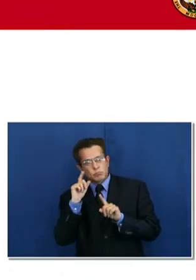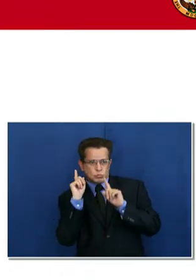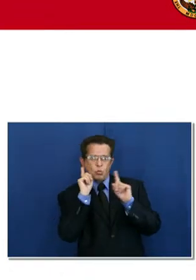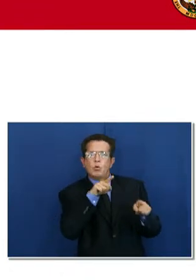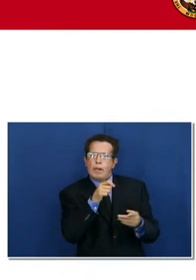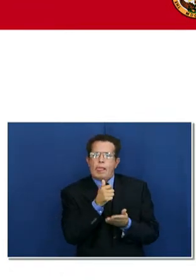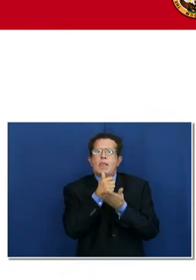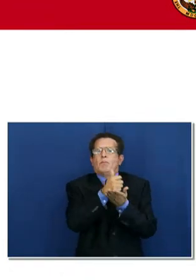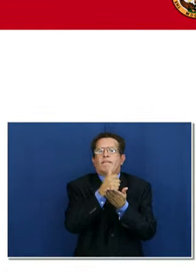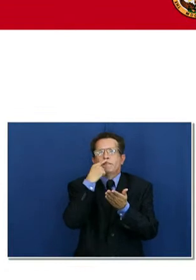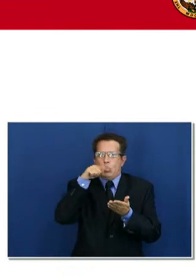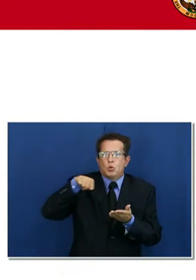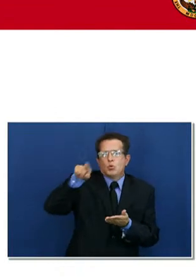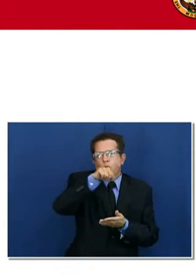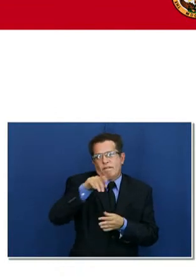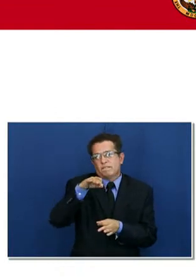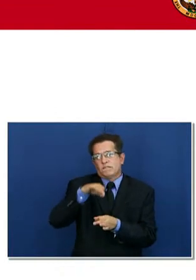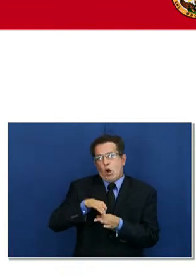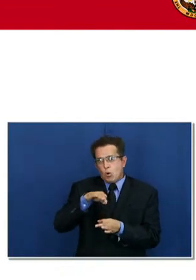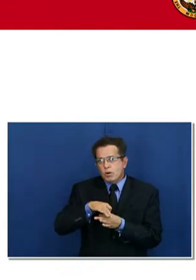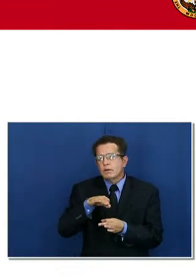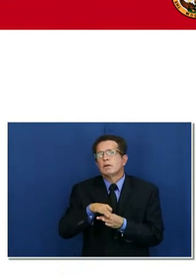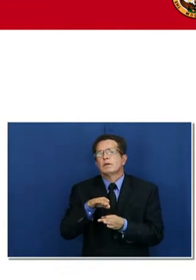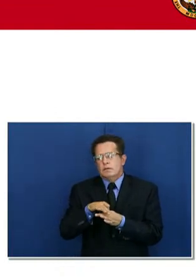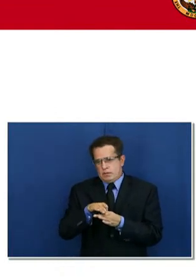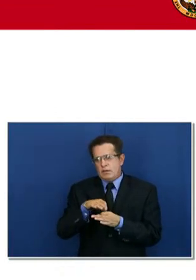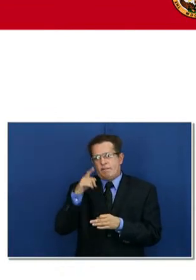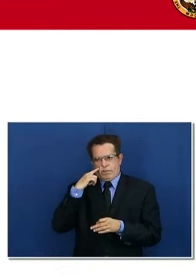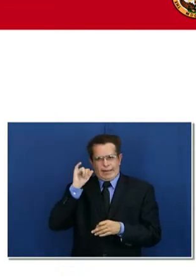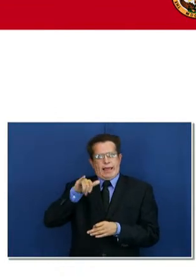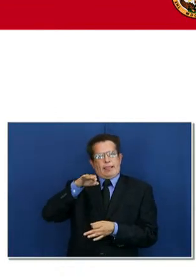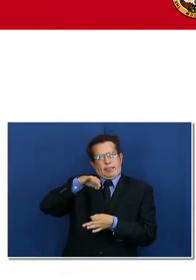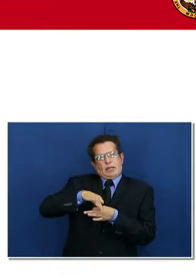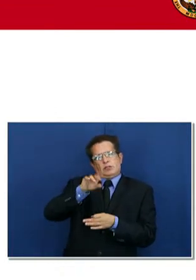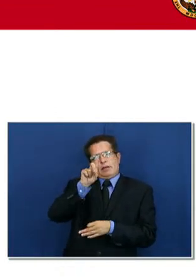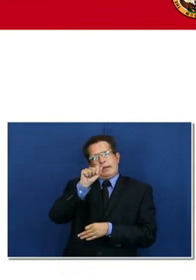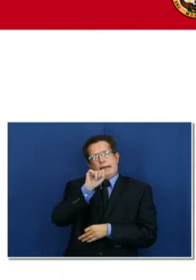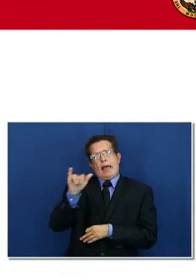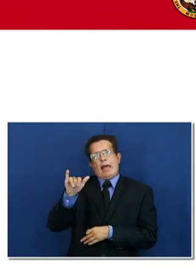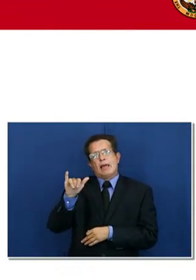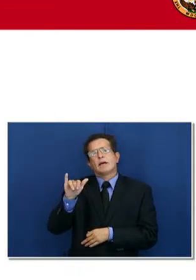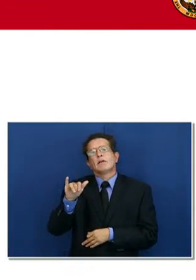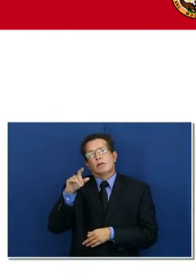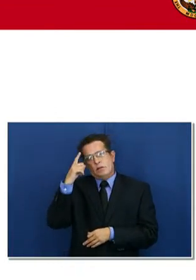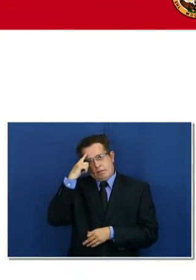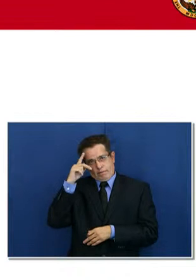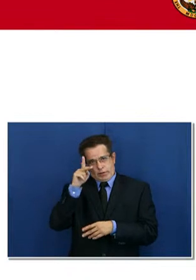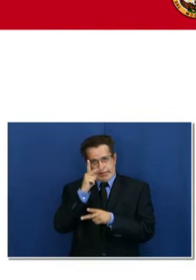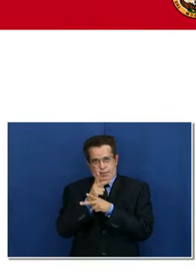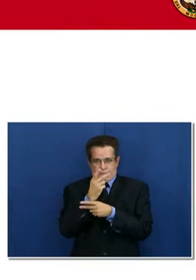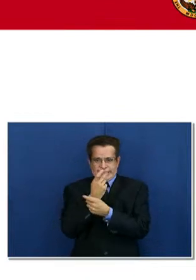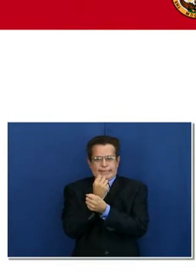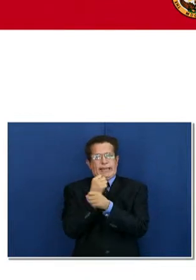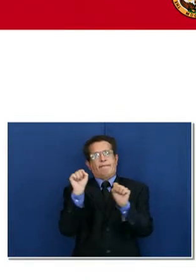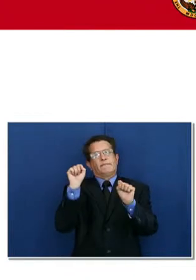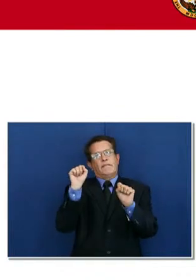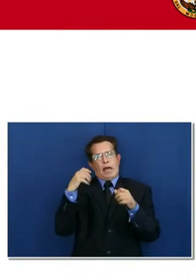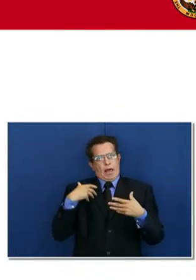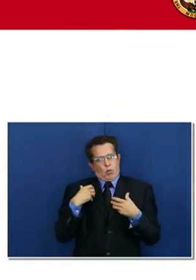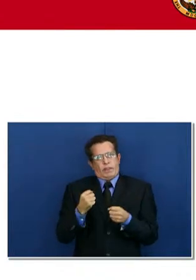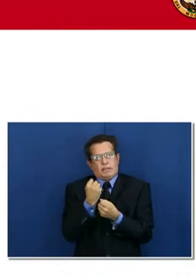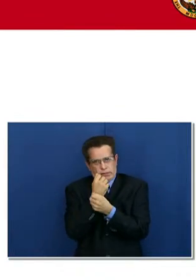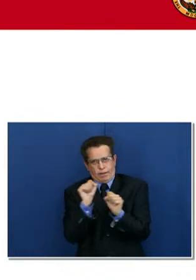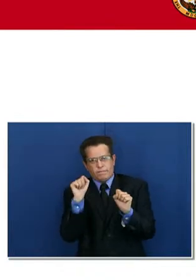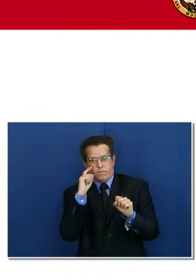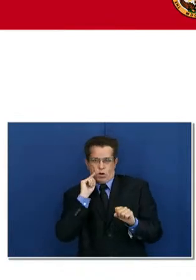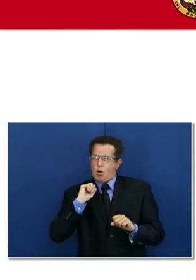should they go to a polling place, their assigned polling location on Election Day. So when it comes down to our health and safety plan, all